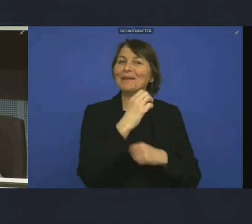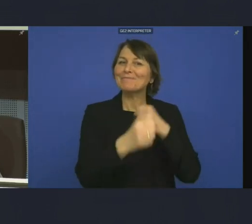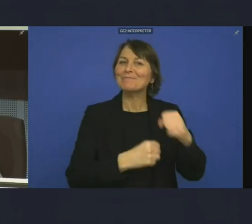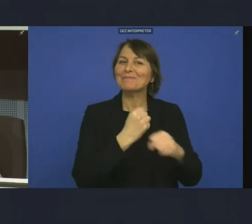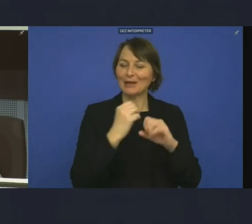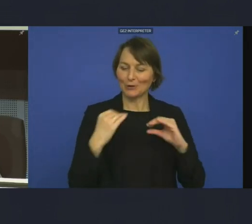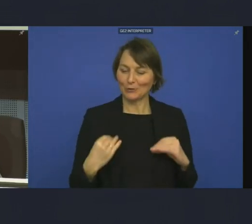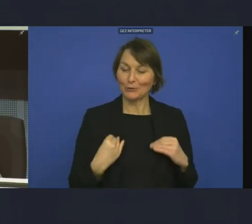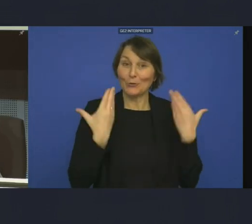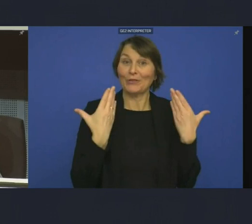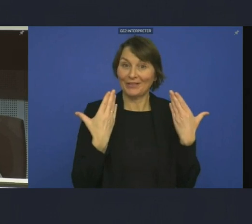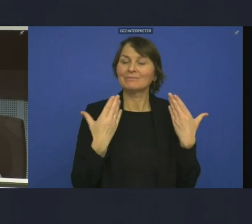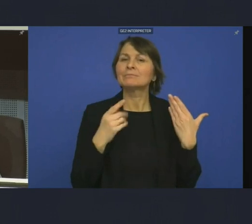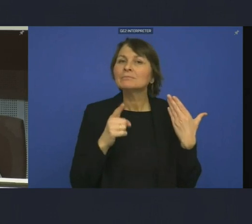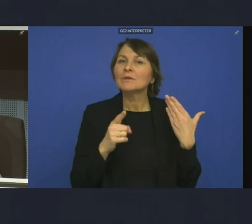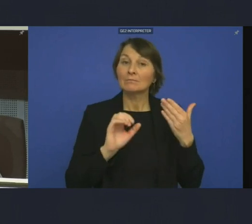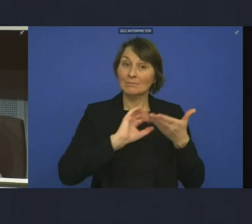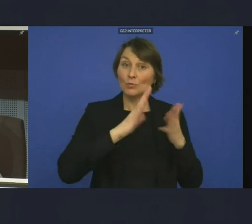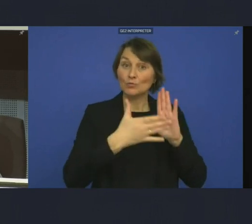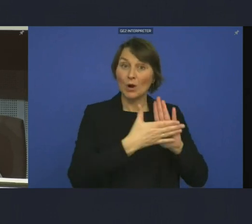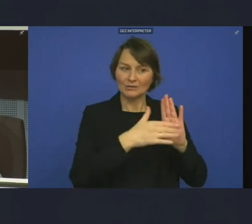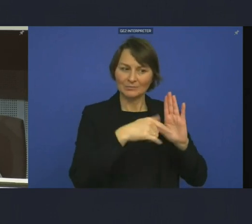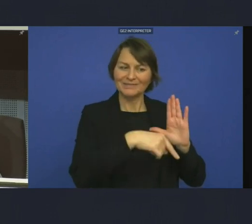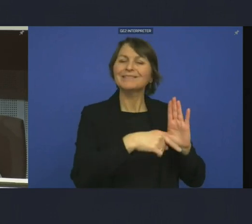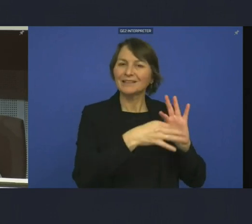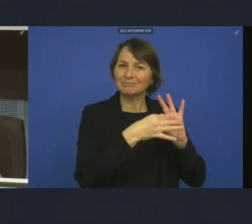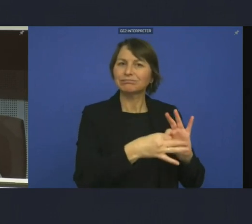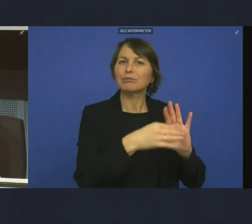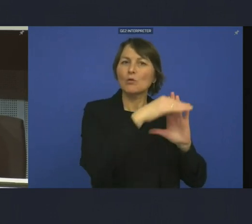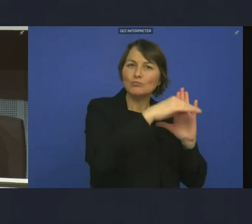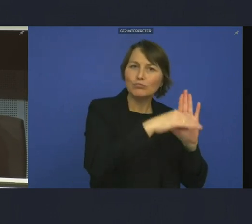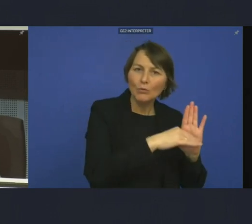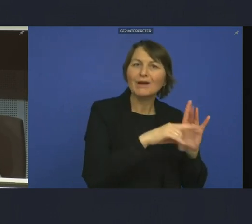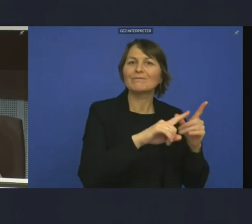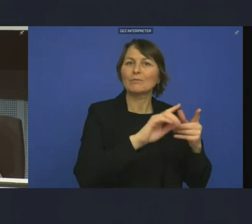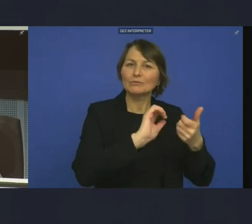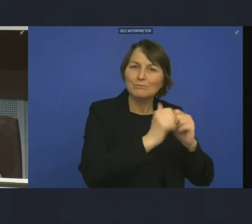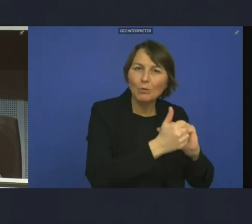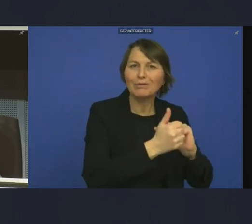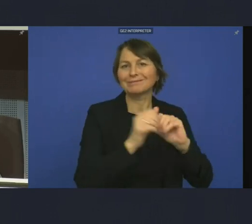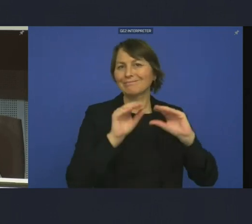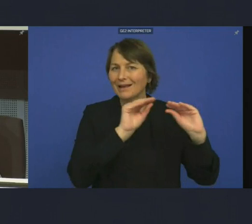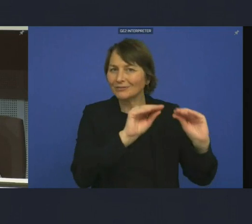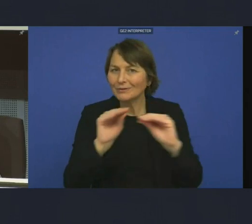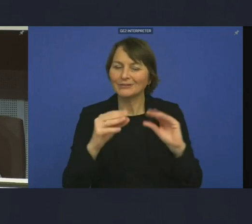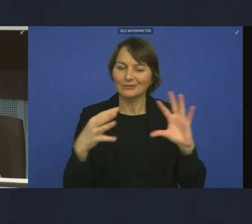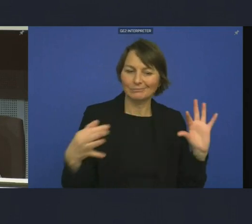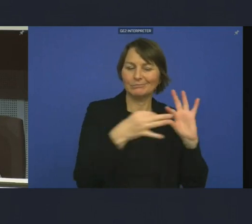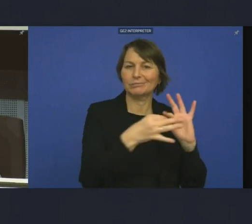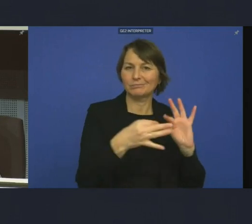joint program for education, youth and sport. So I would like to highlight the joint initiative, a national initiative in